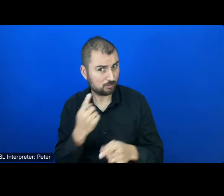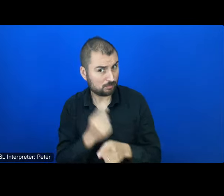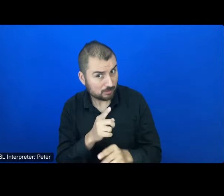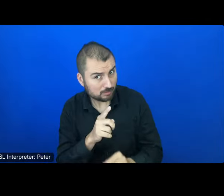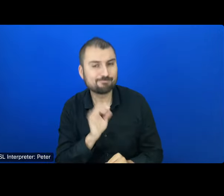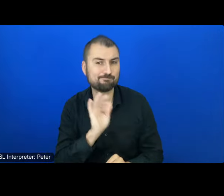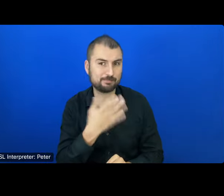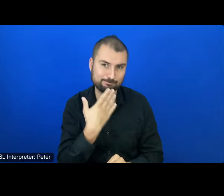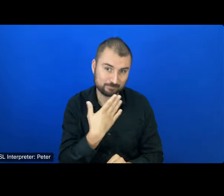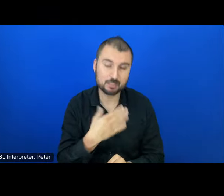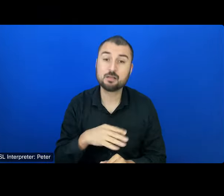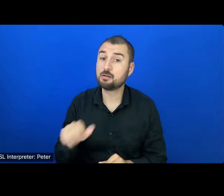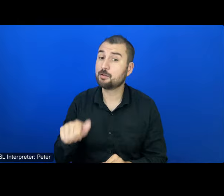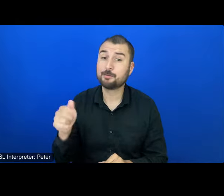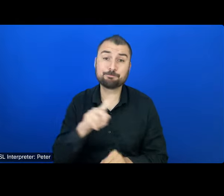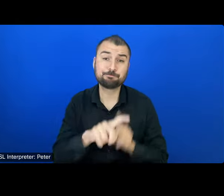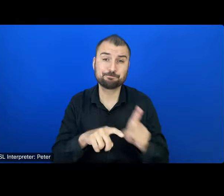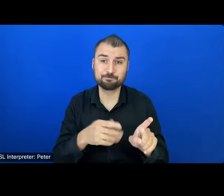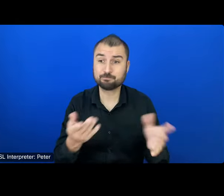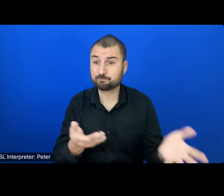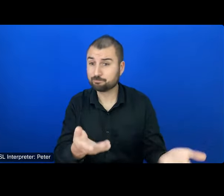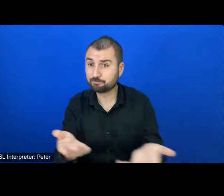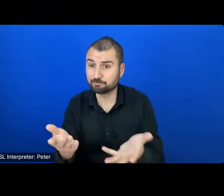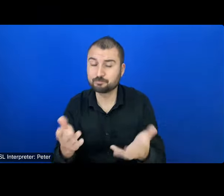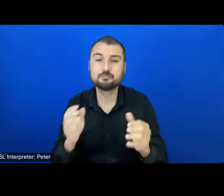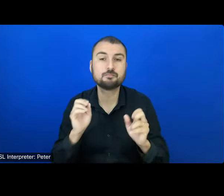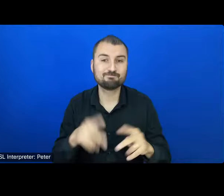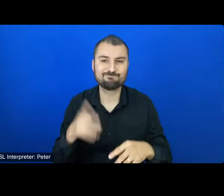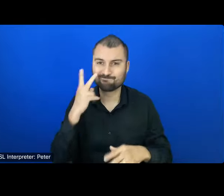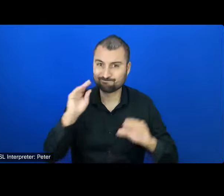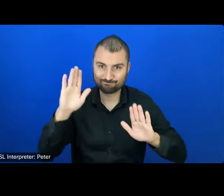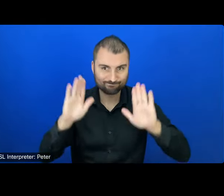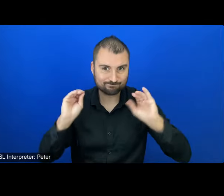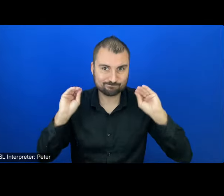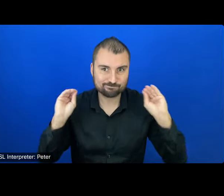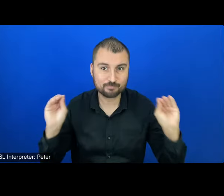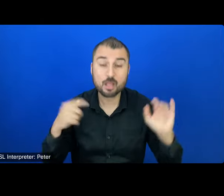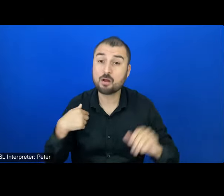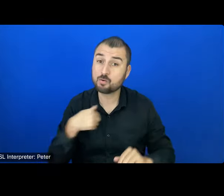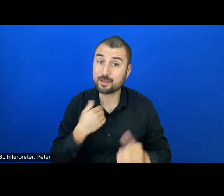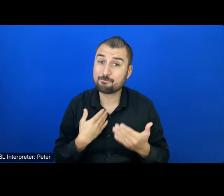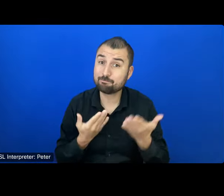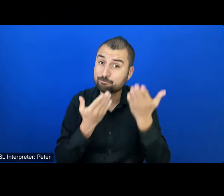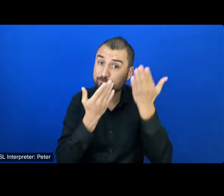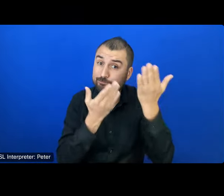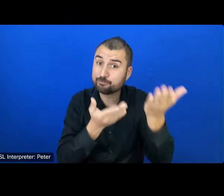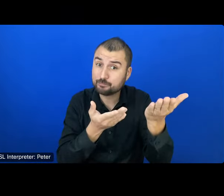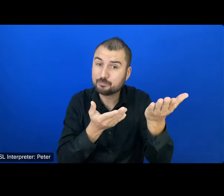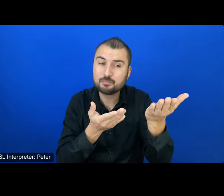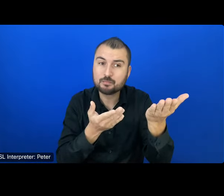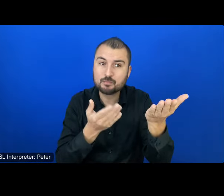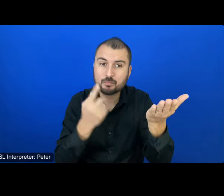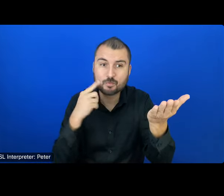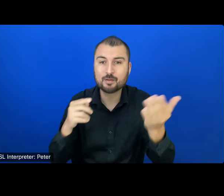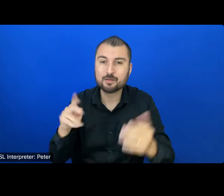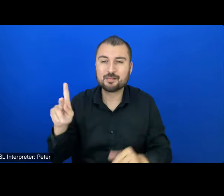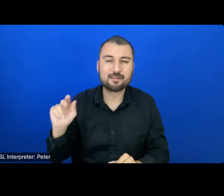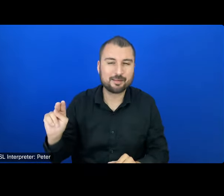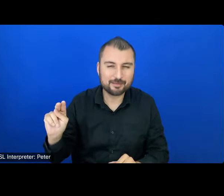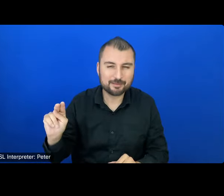Further questions? Not seeing any. Do we have a motion on Kansas